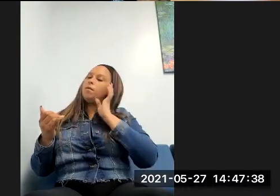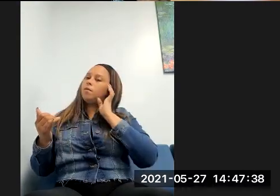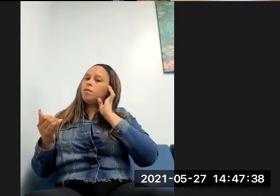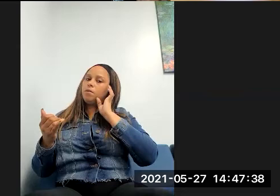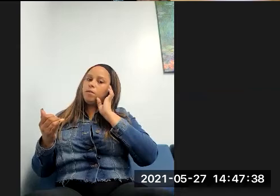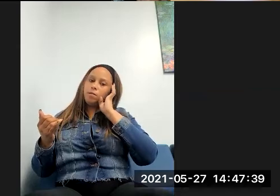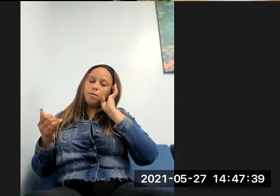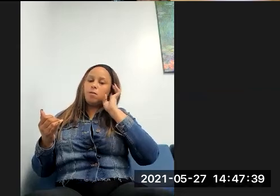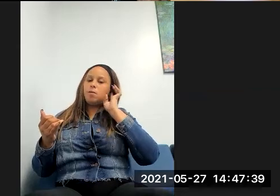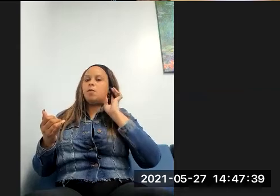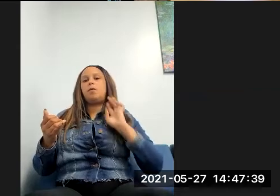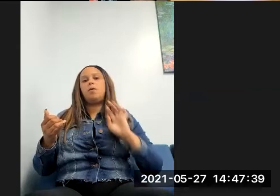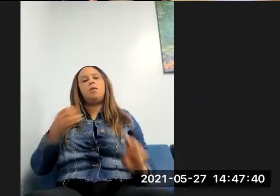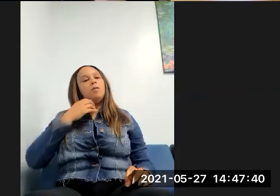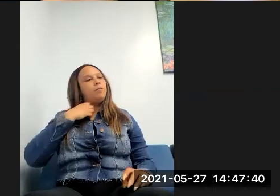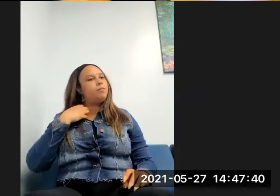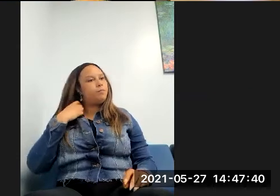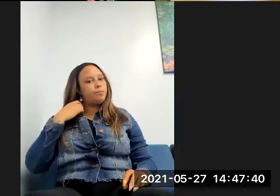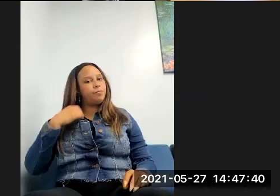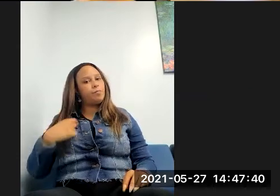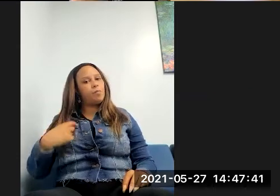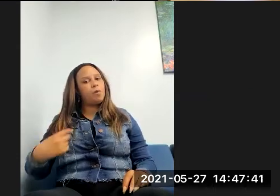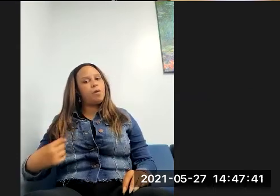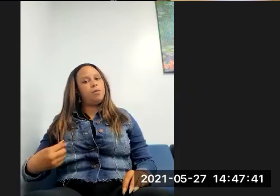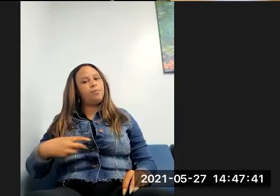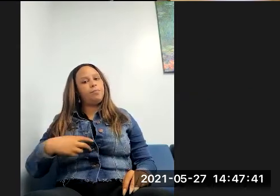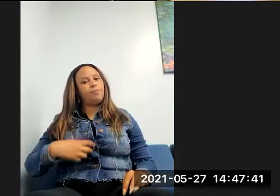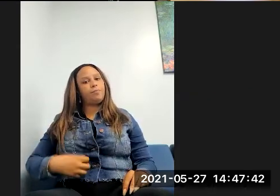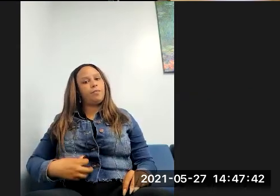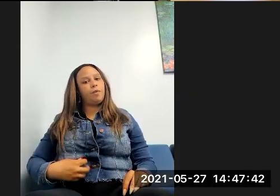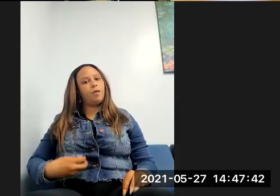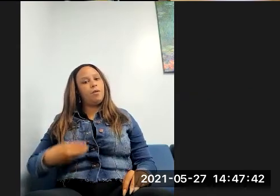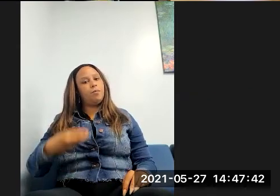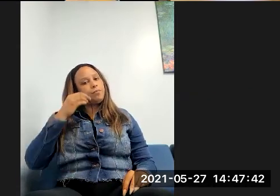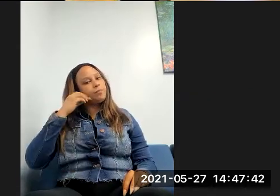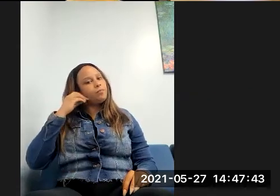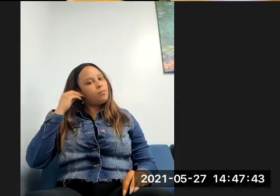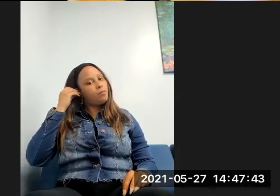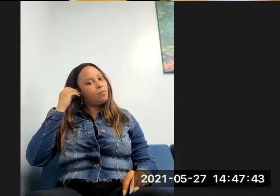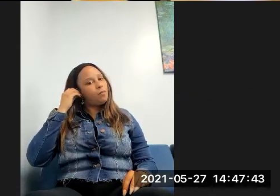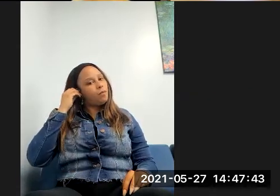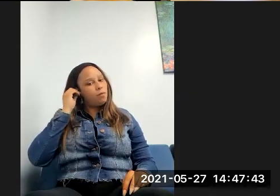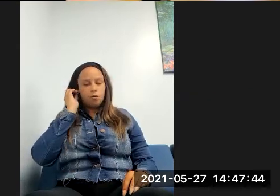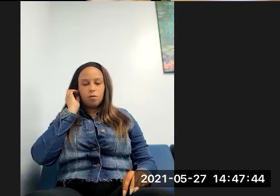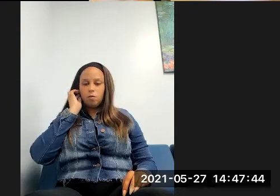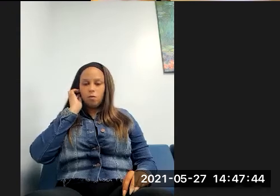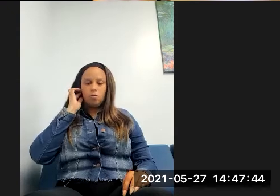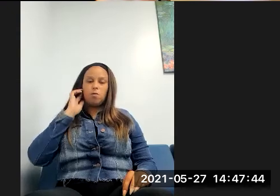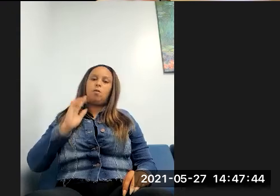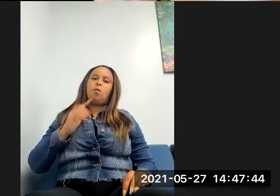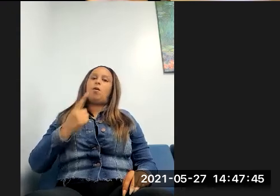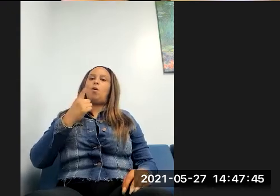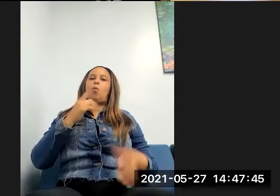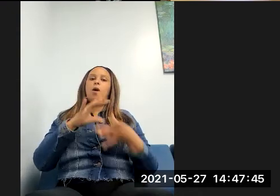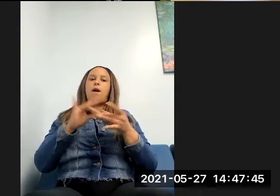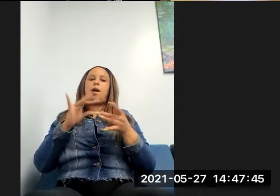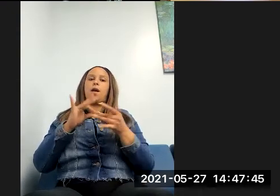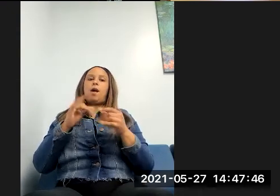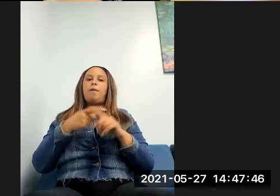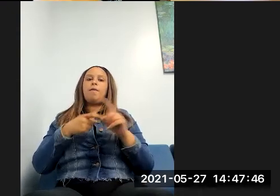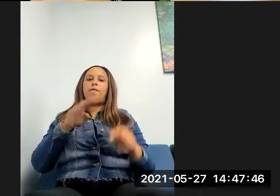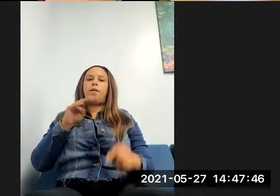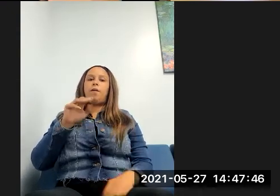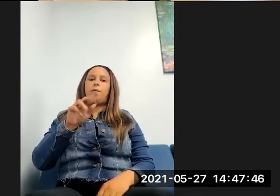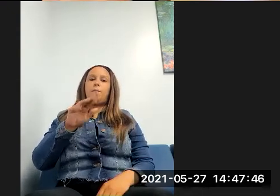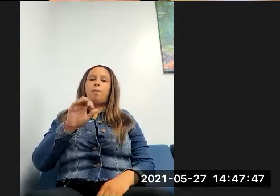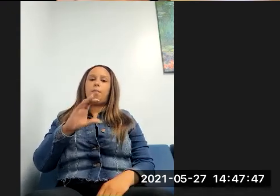course. Right. So we have one comment from Mark. I'm like, shouldn't the